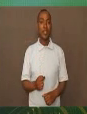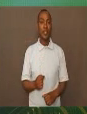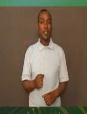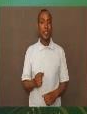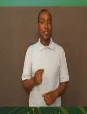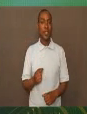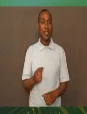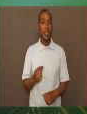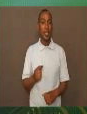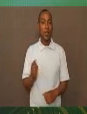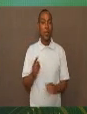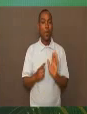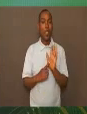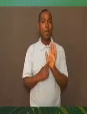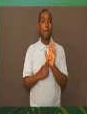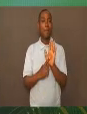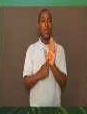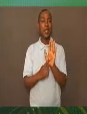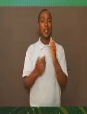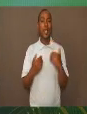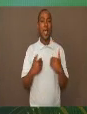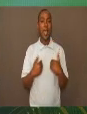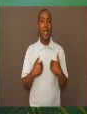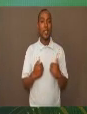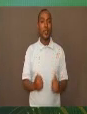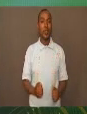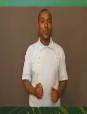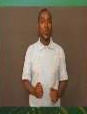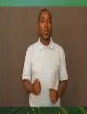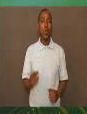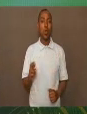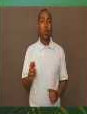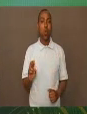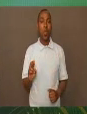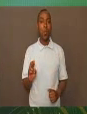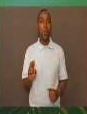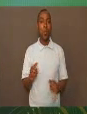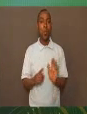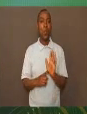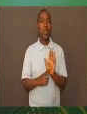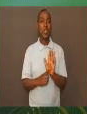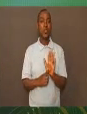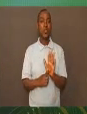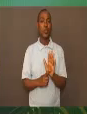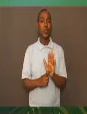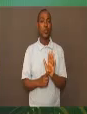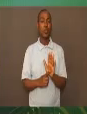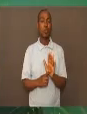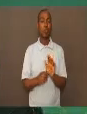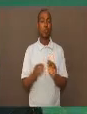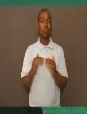have no symptoms, or the symptoms start off very